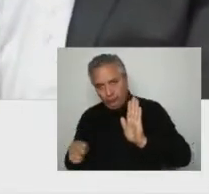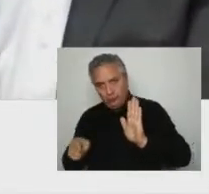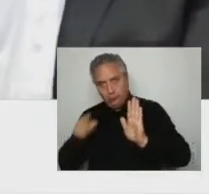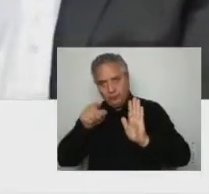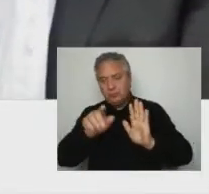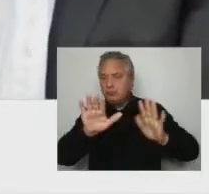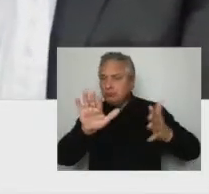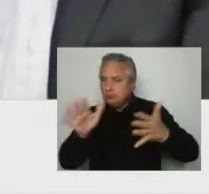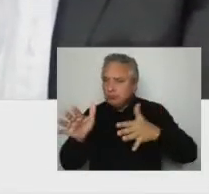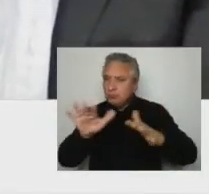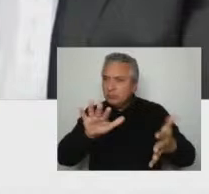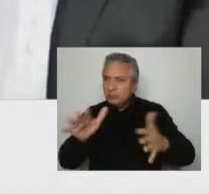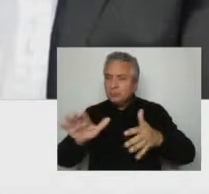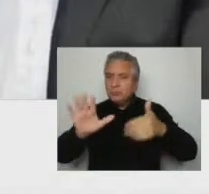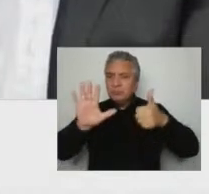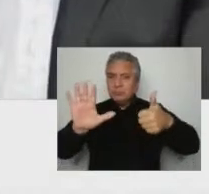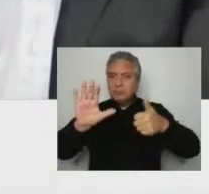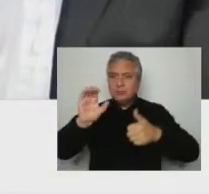Only